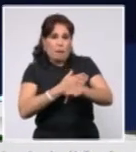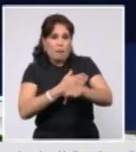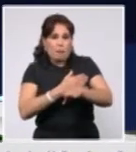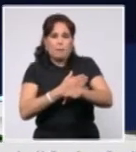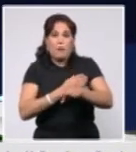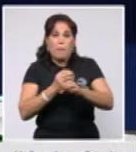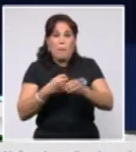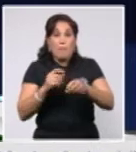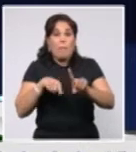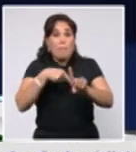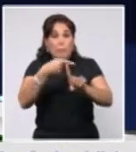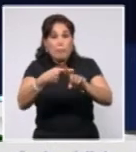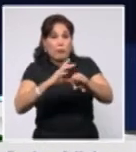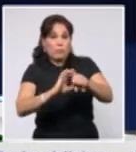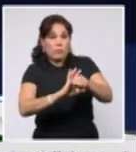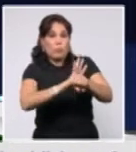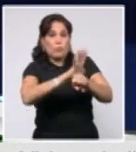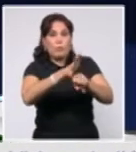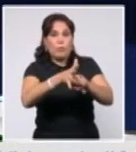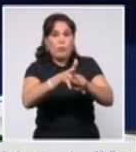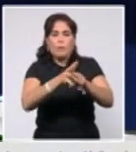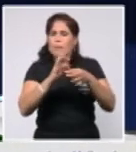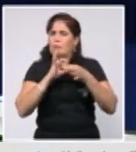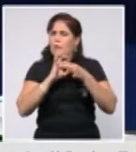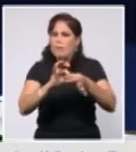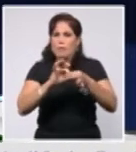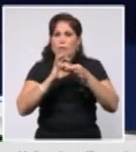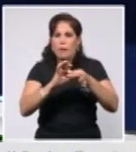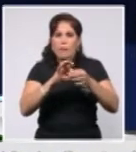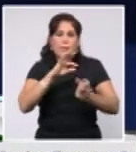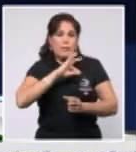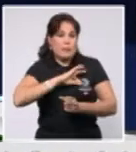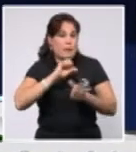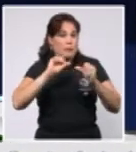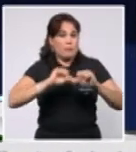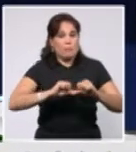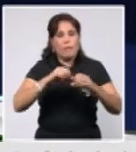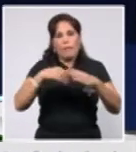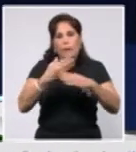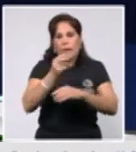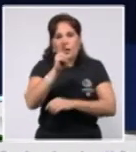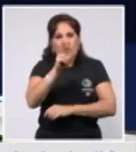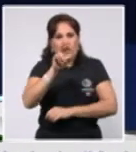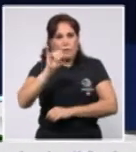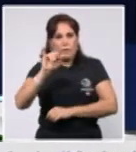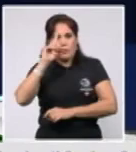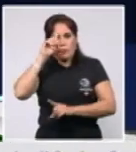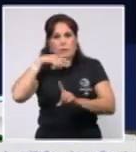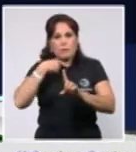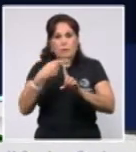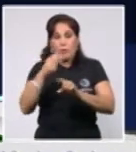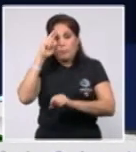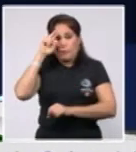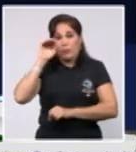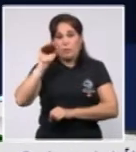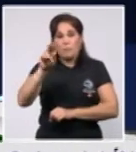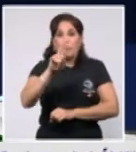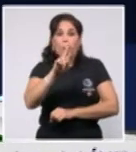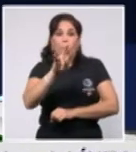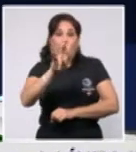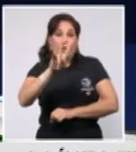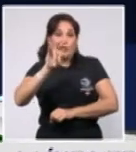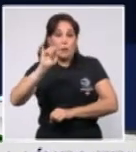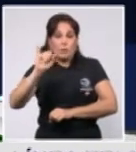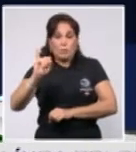26th and was admitted to hospital on the 29th. He remained in hospital for the next 29